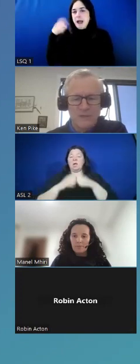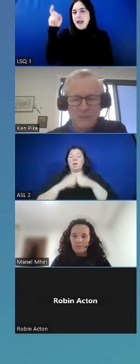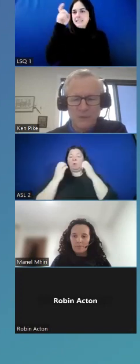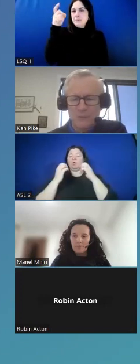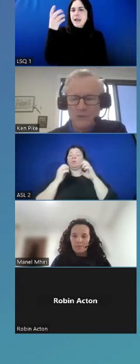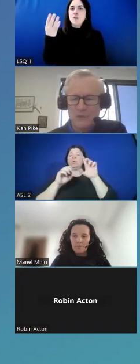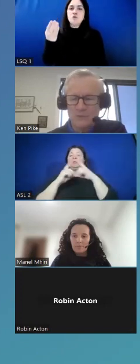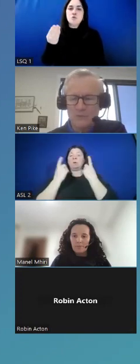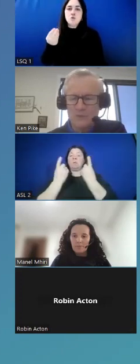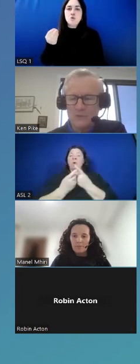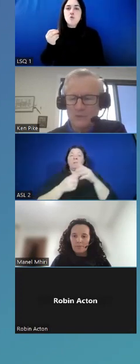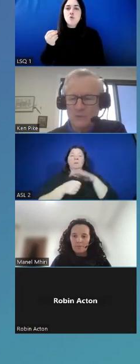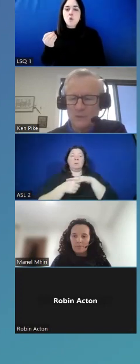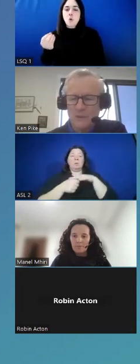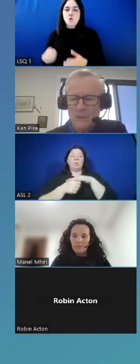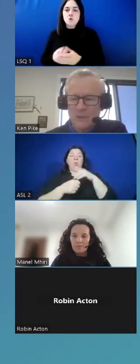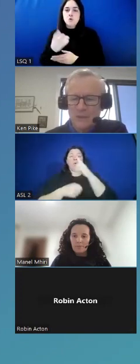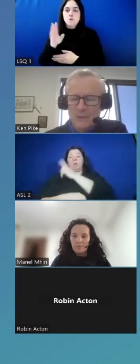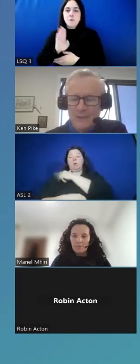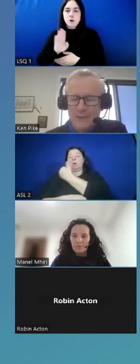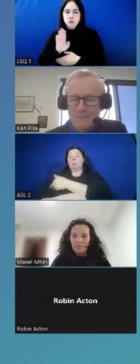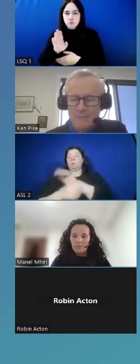local hospital reached out to us to